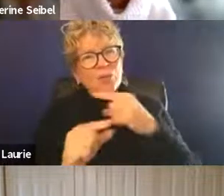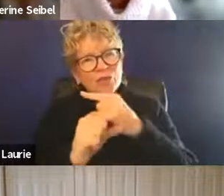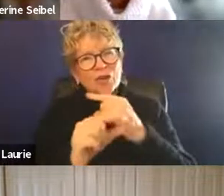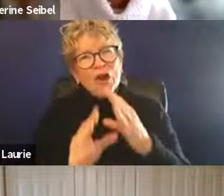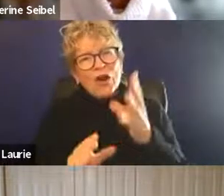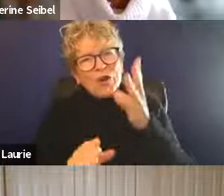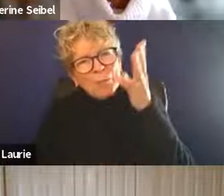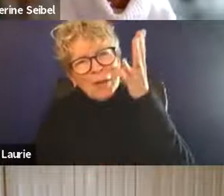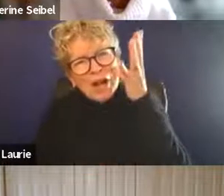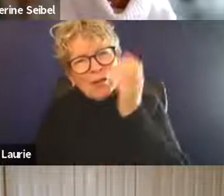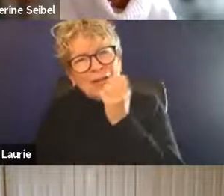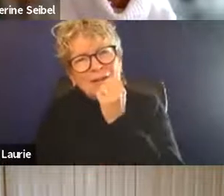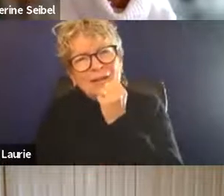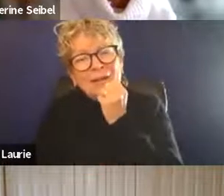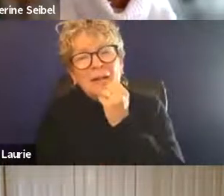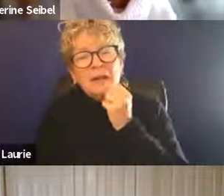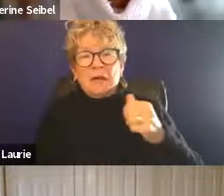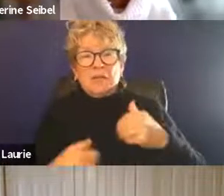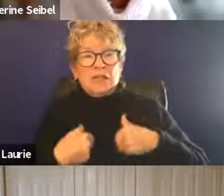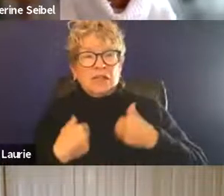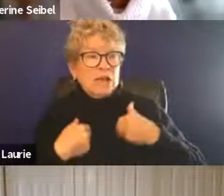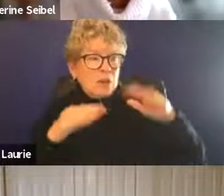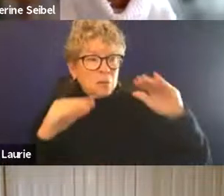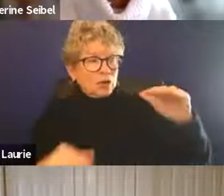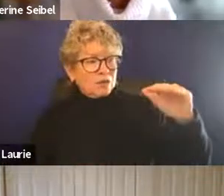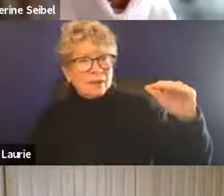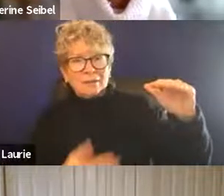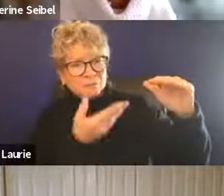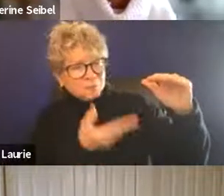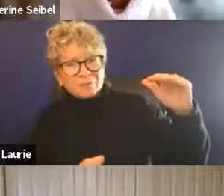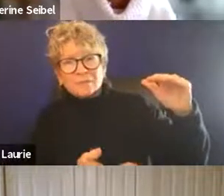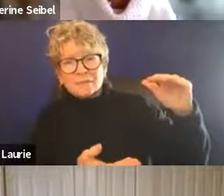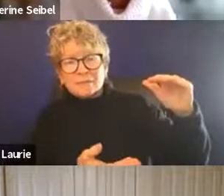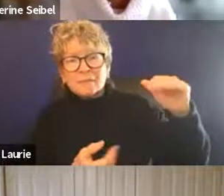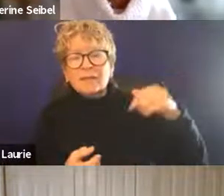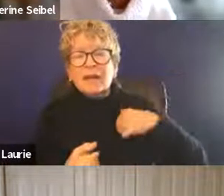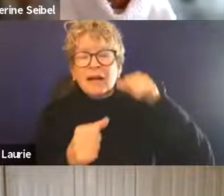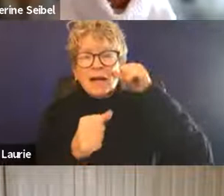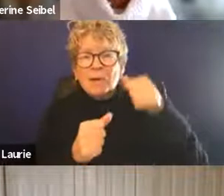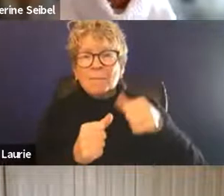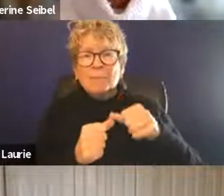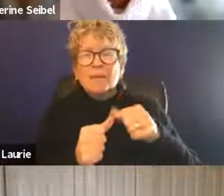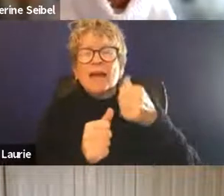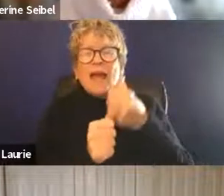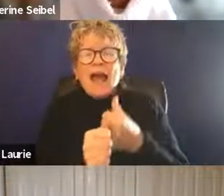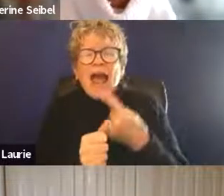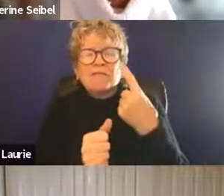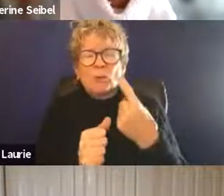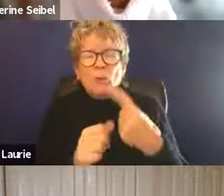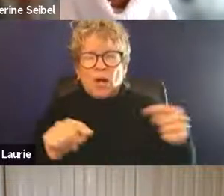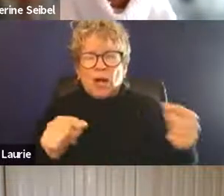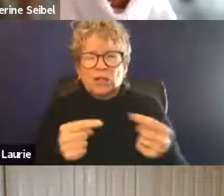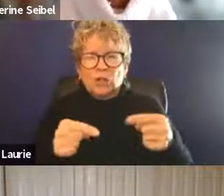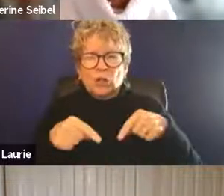of this young person. And remember that everybody hurts in a suicide